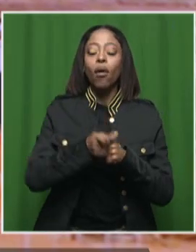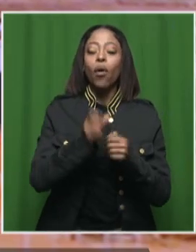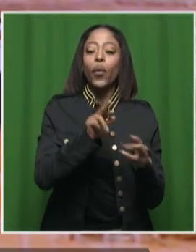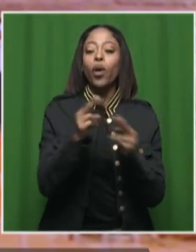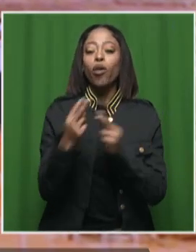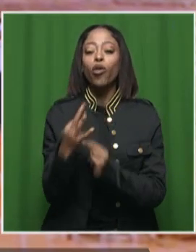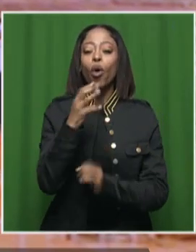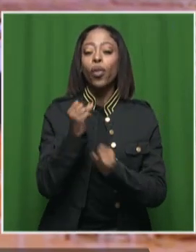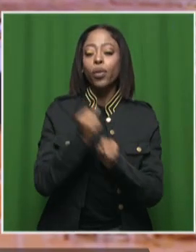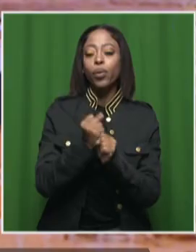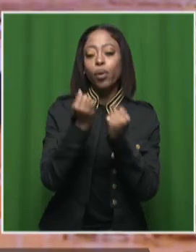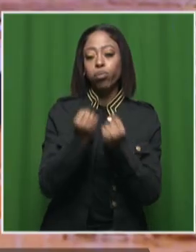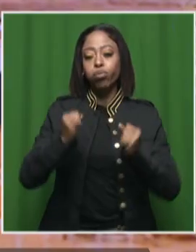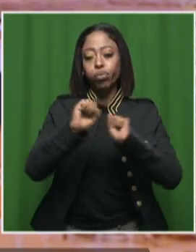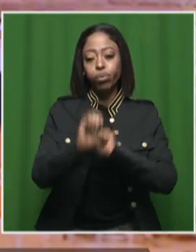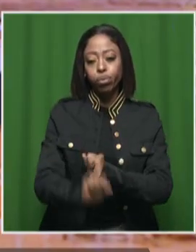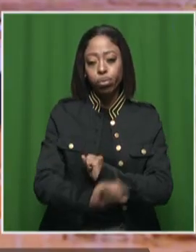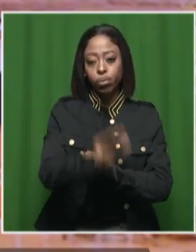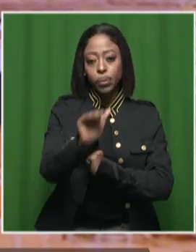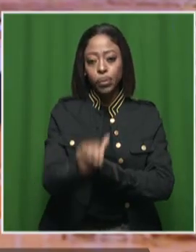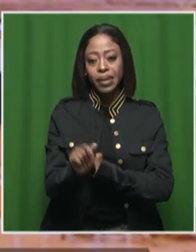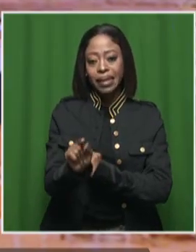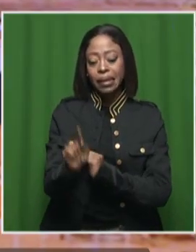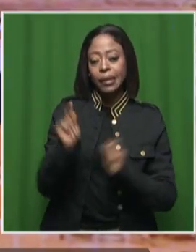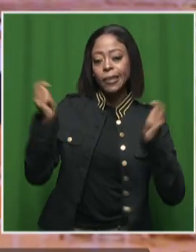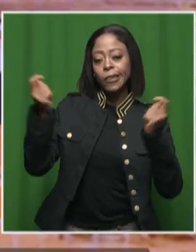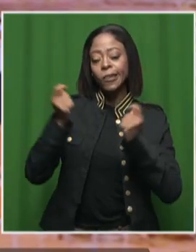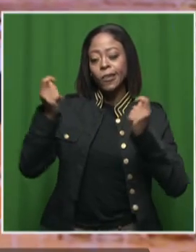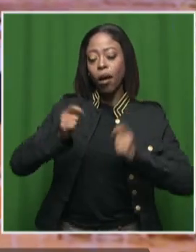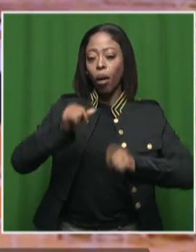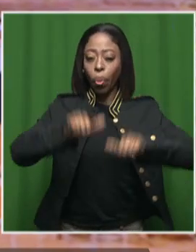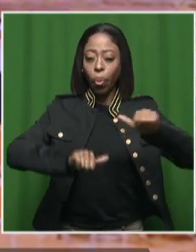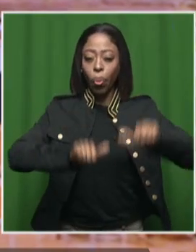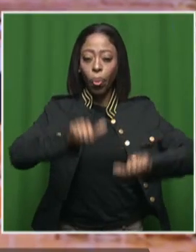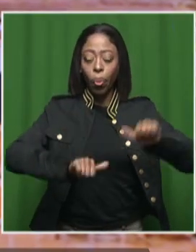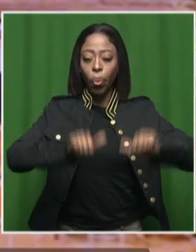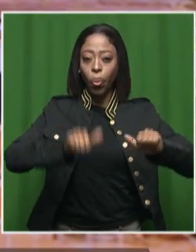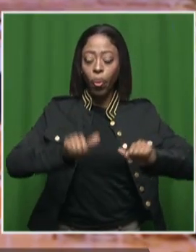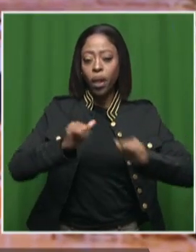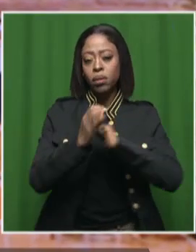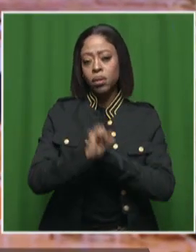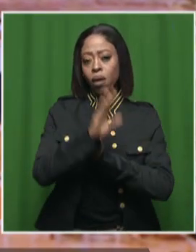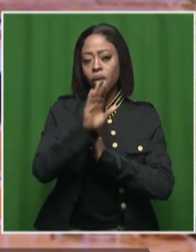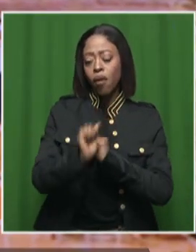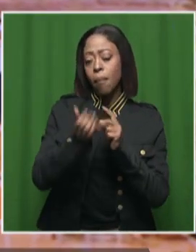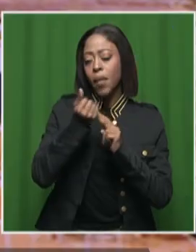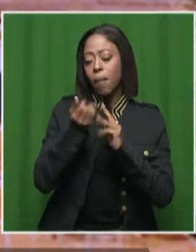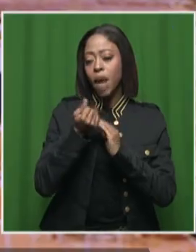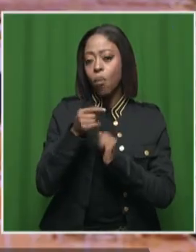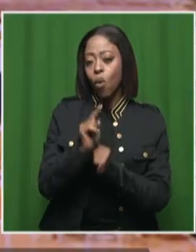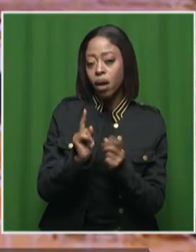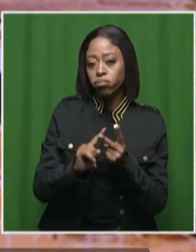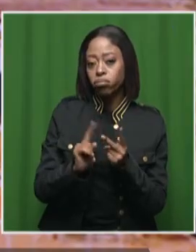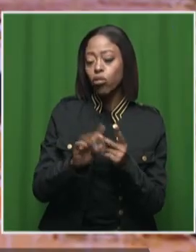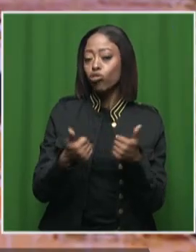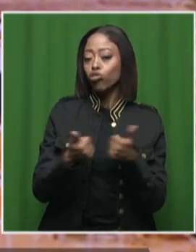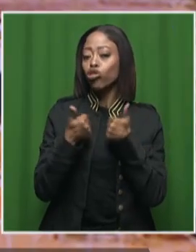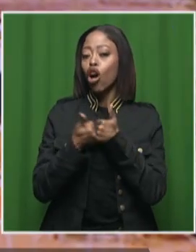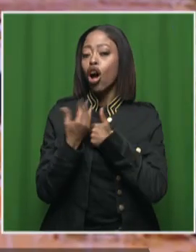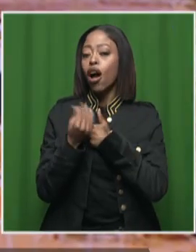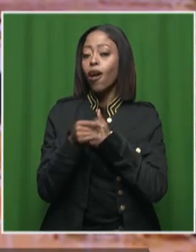30 years into its democracy. The event will also assess the country's democratic achievements and ongoing challenges,